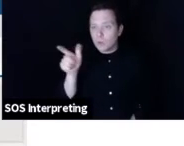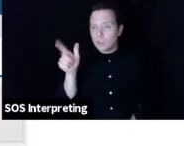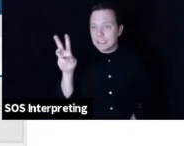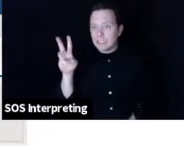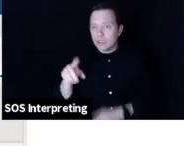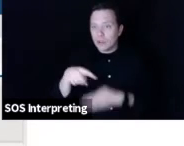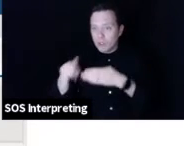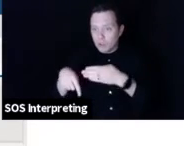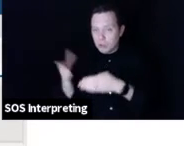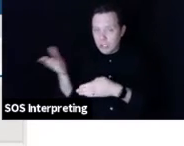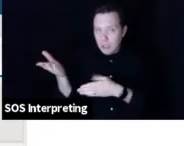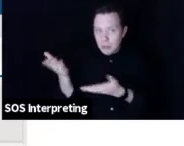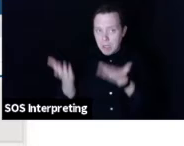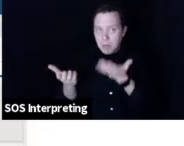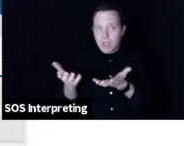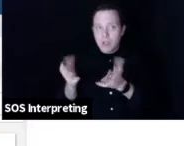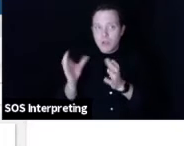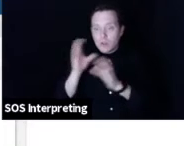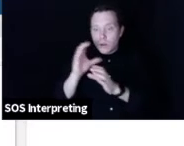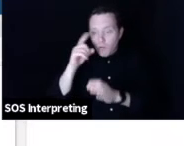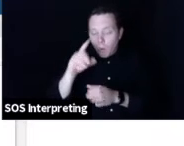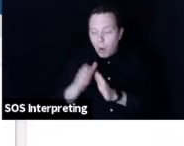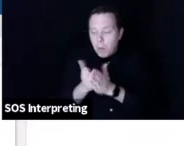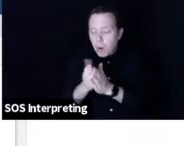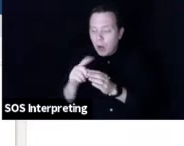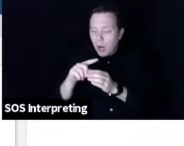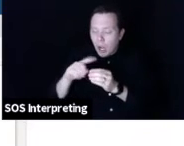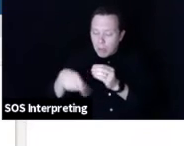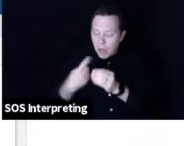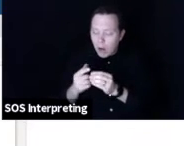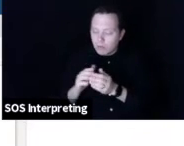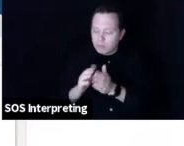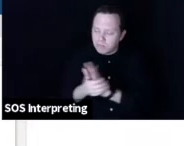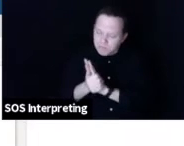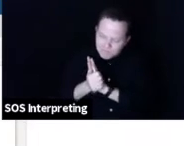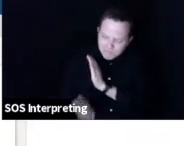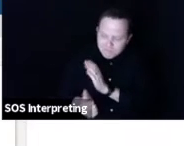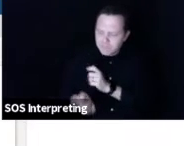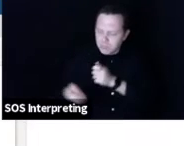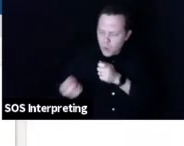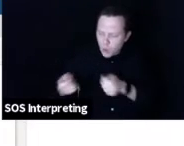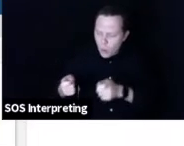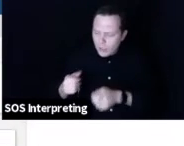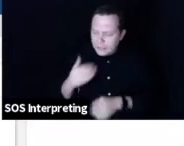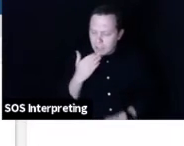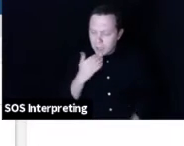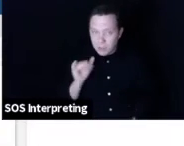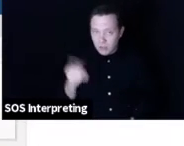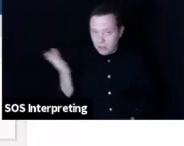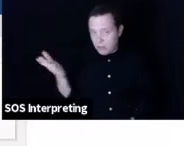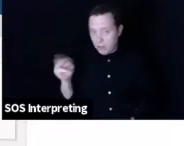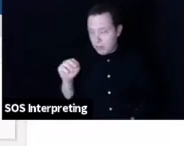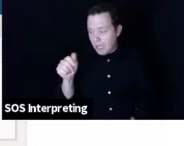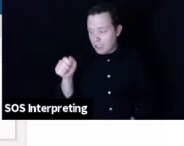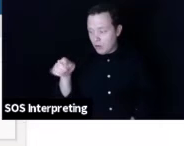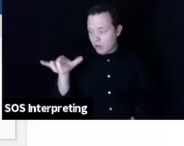might be looking for a book about mastering your diabetes. That's right there. Reversing. And there are